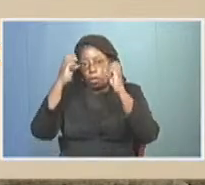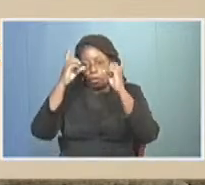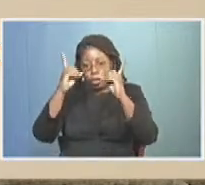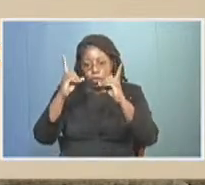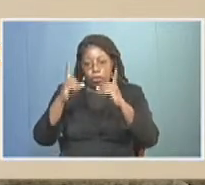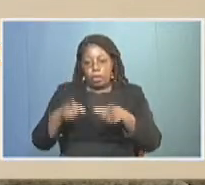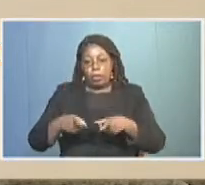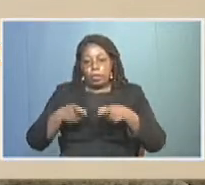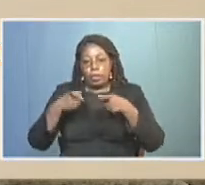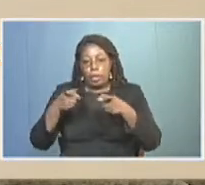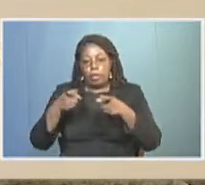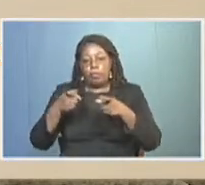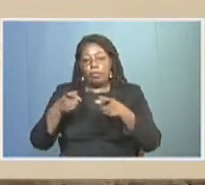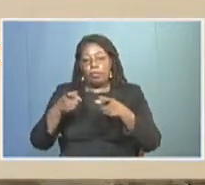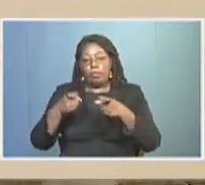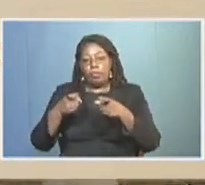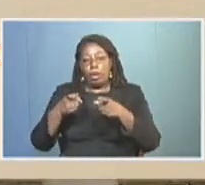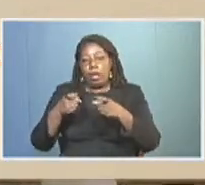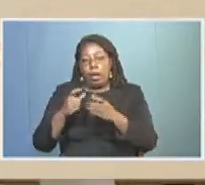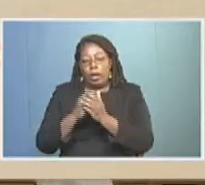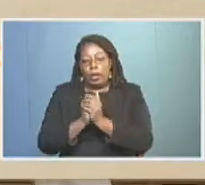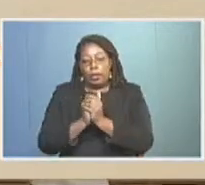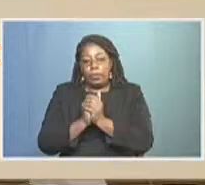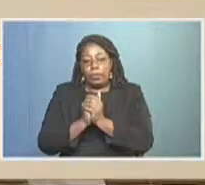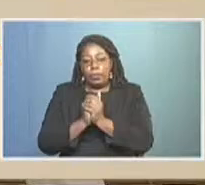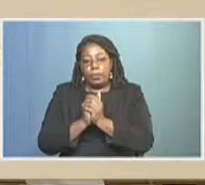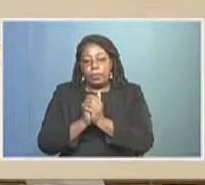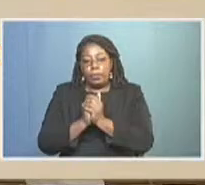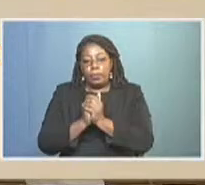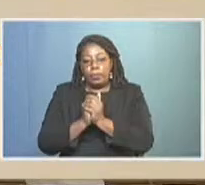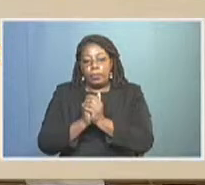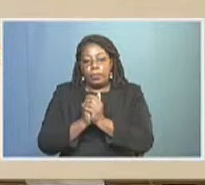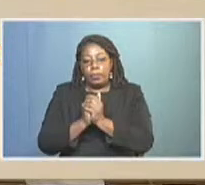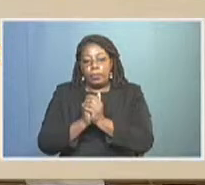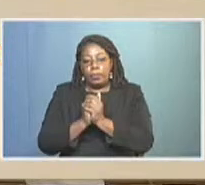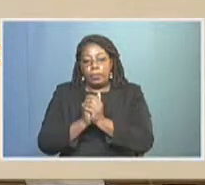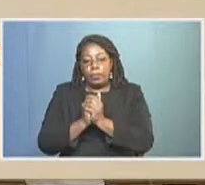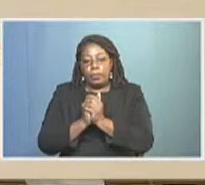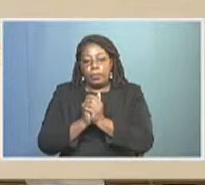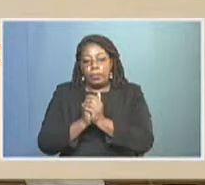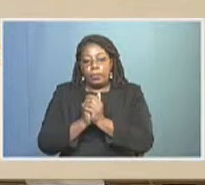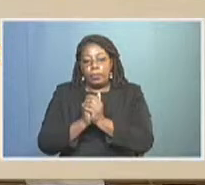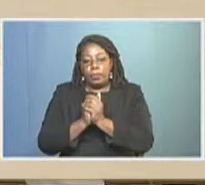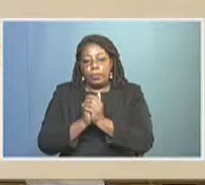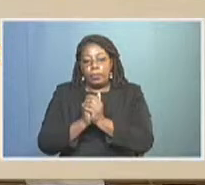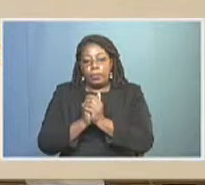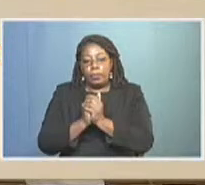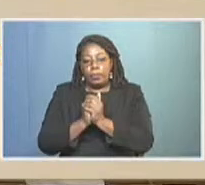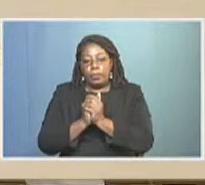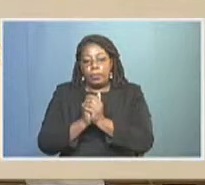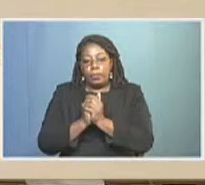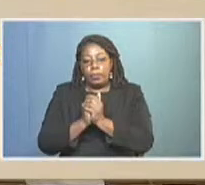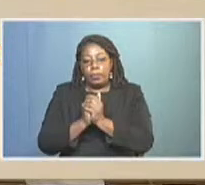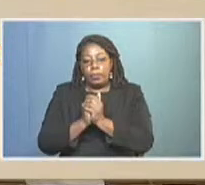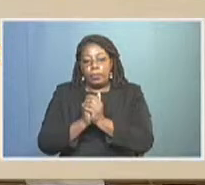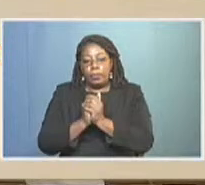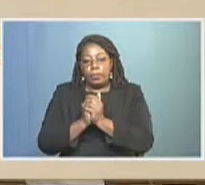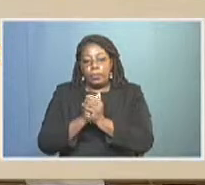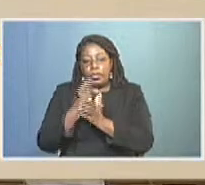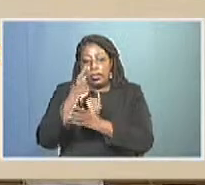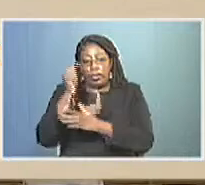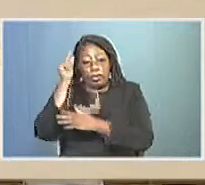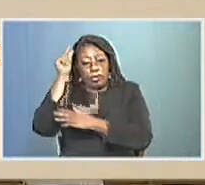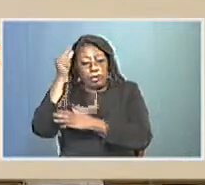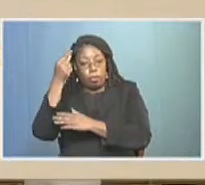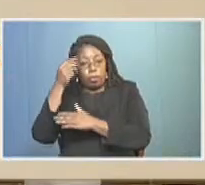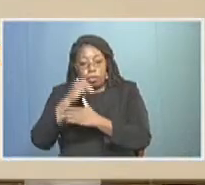a strong charge to parents to ensure that education is a priority. The government nor